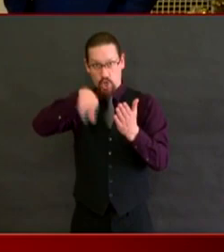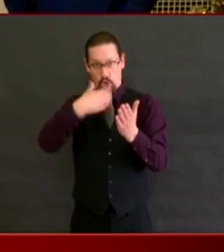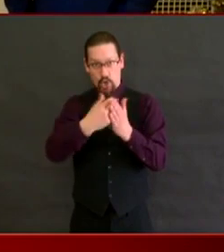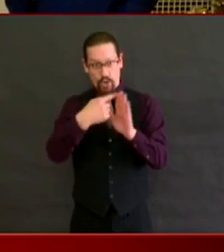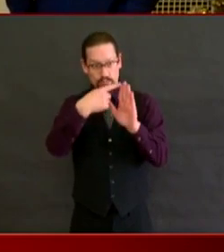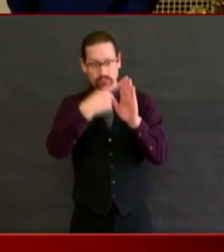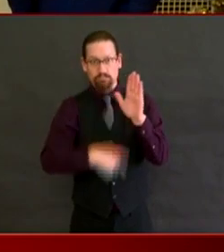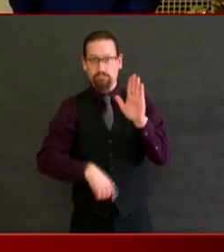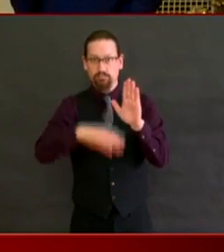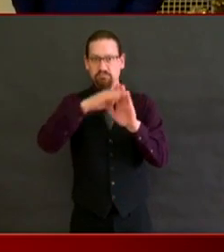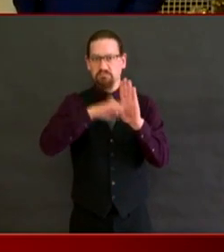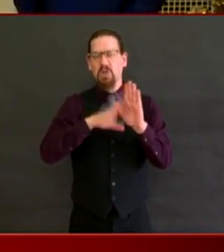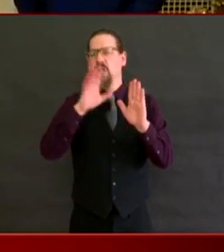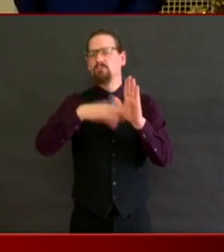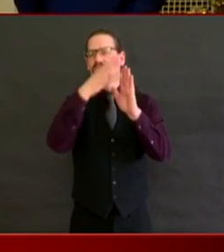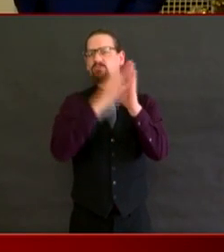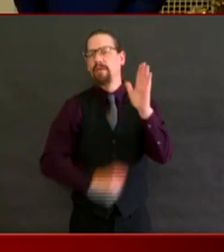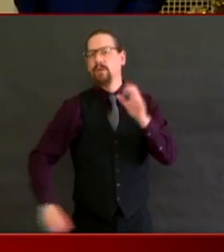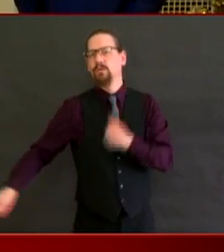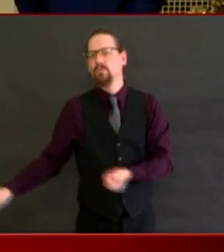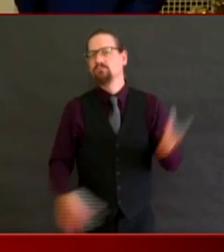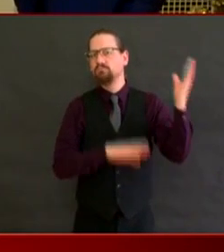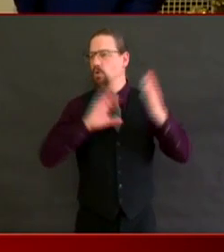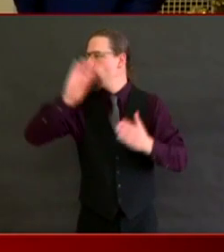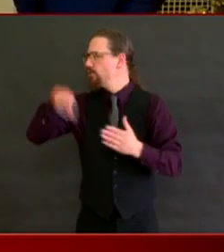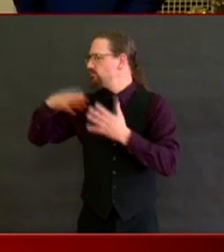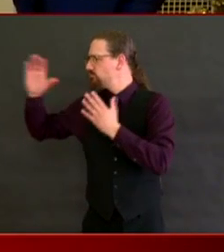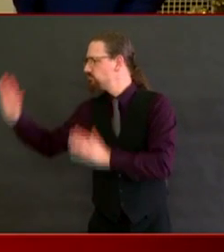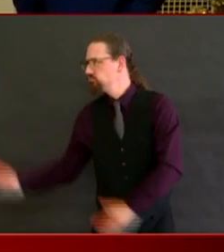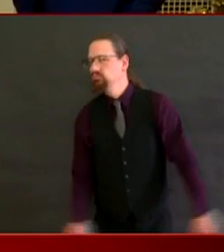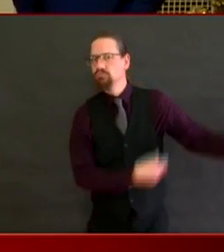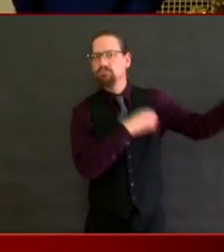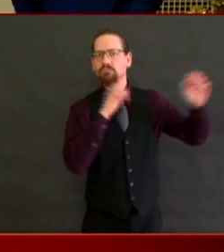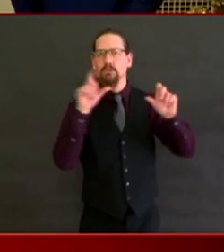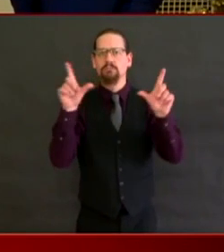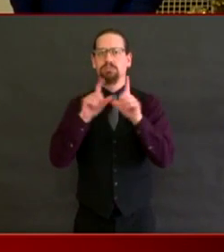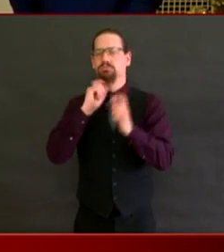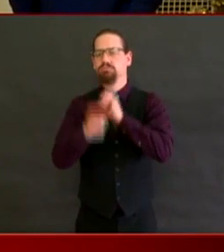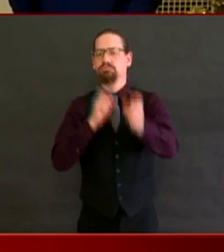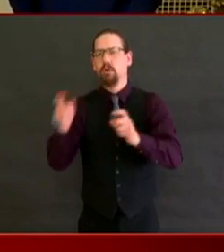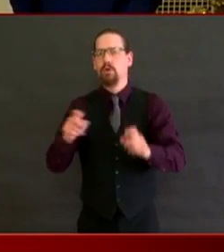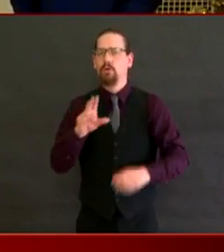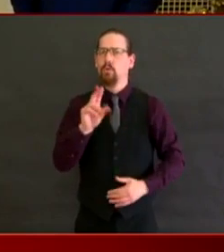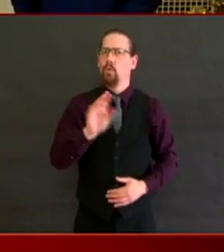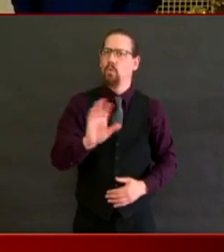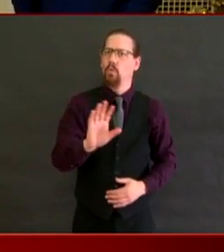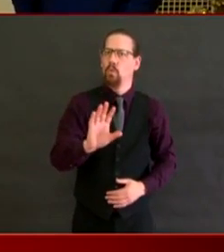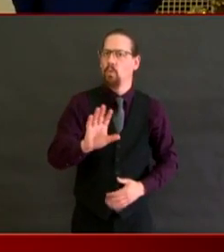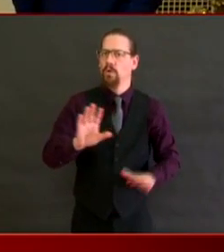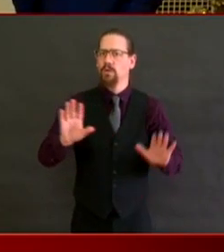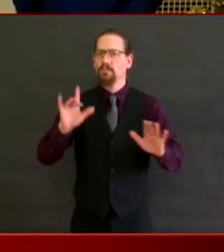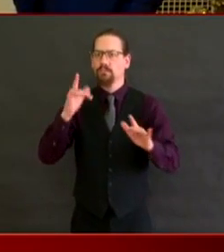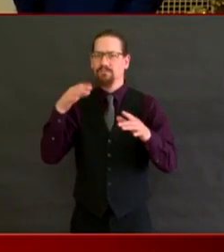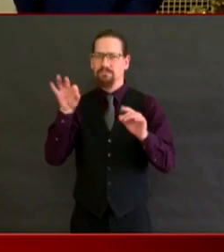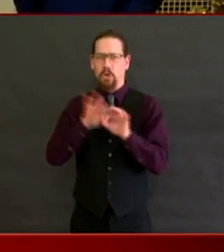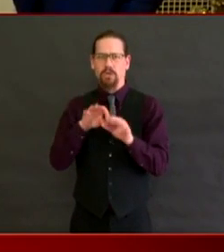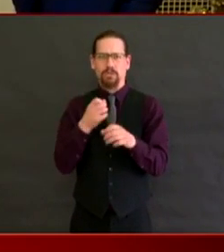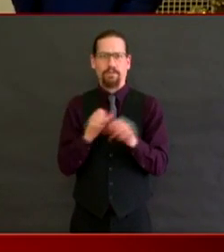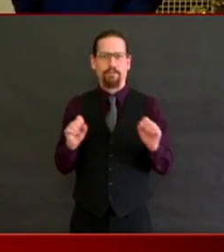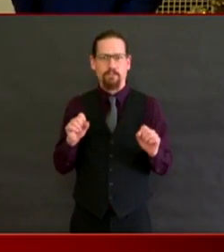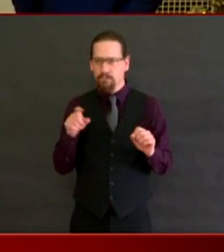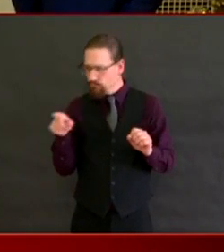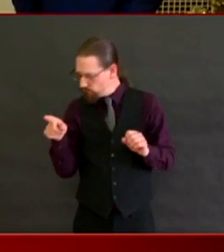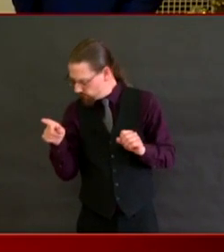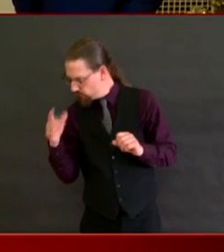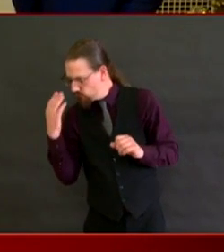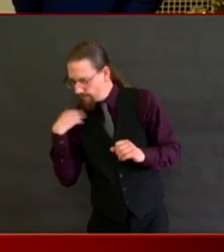So short answer is yes. Also, I'll take this as an opportunity to once again implore everybody in Rhode Island, if you are